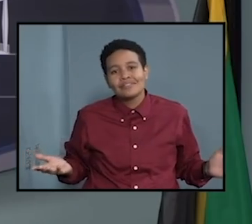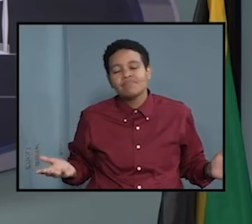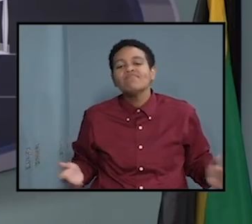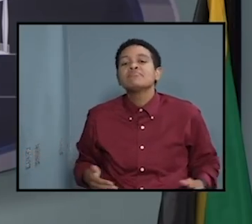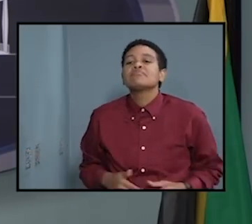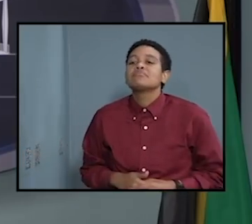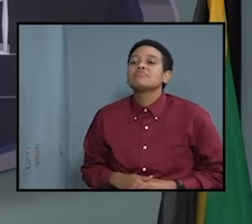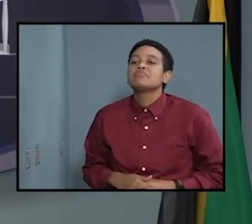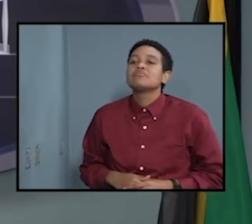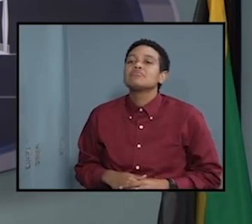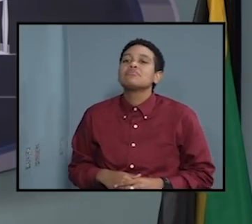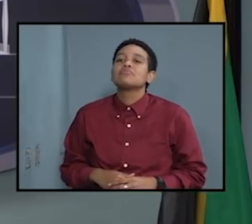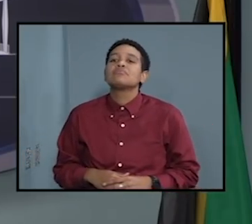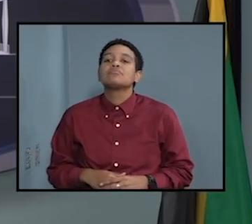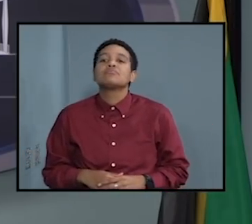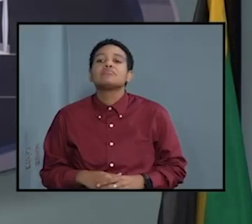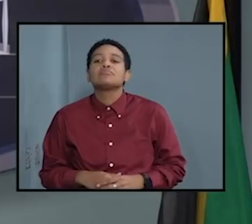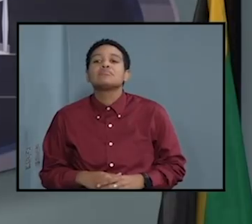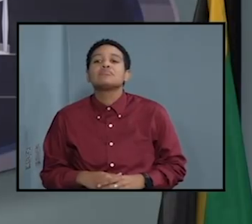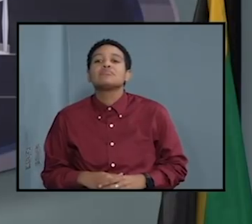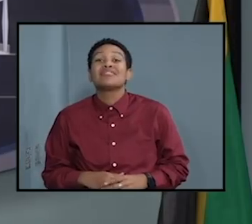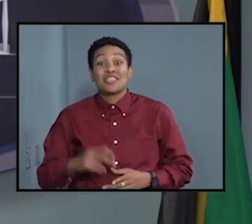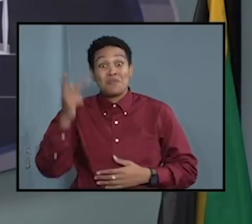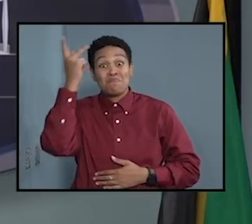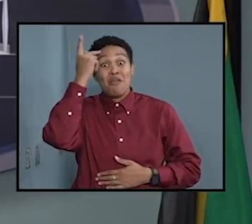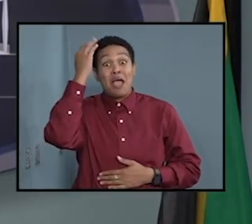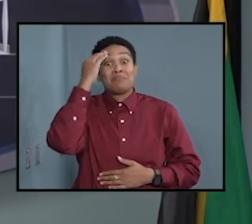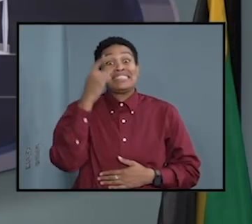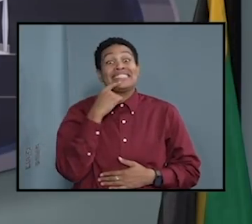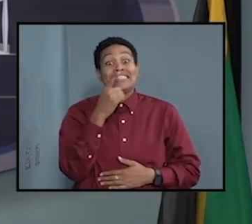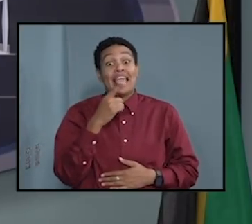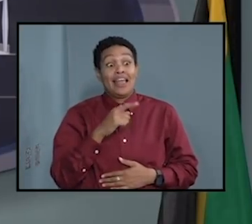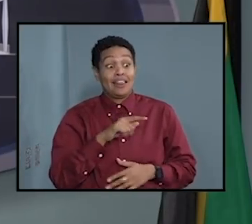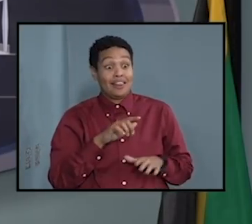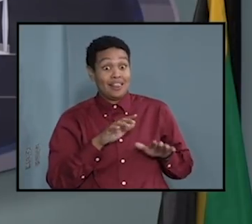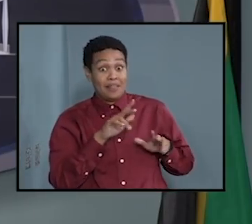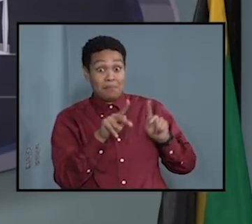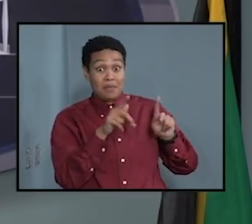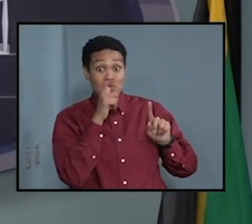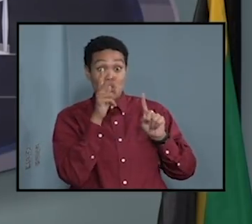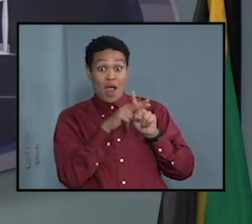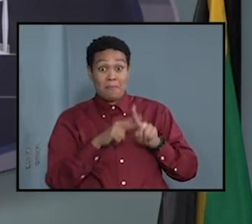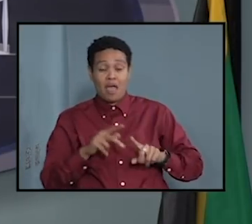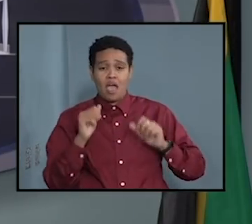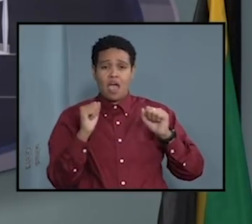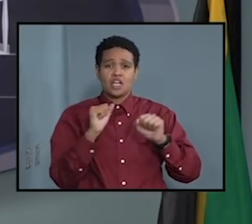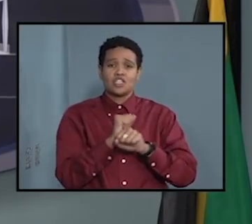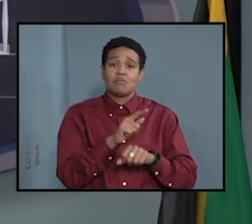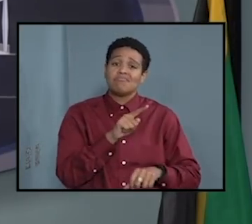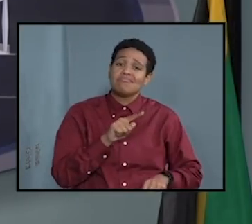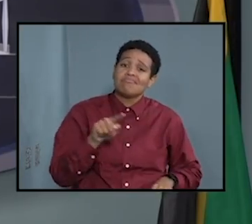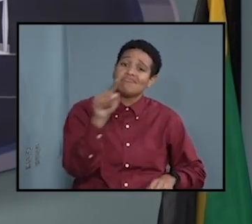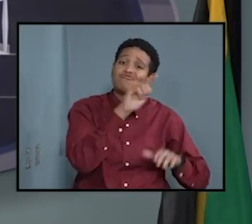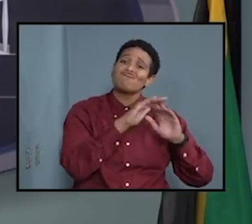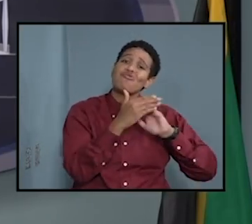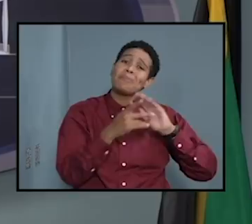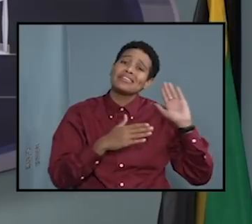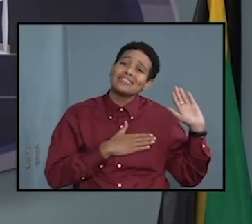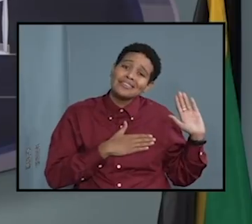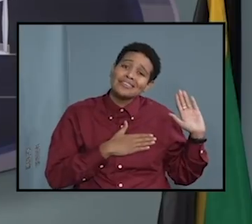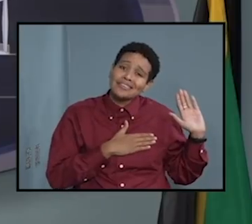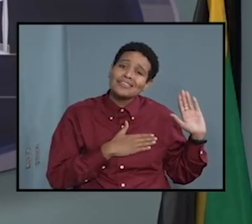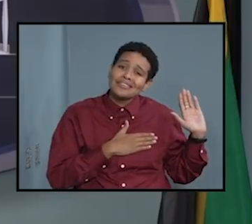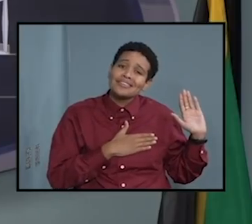Minister mentioned, these are all Jamaican citizens who play their part in making